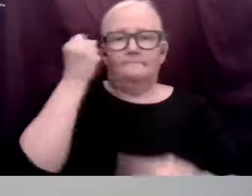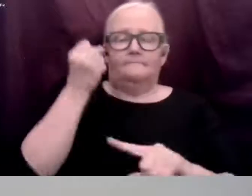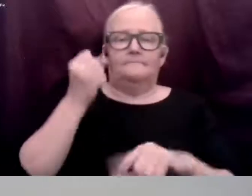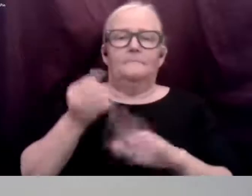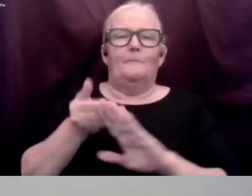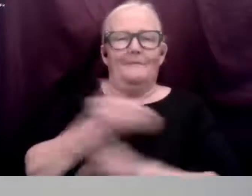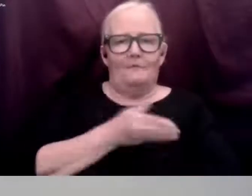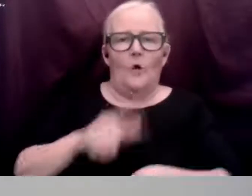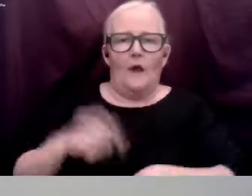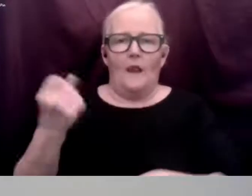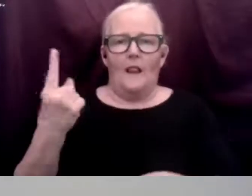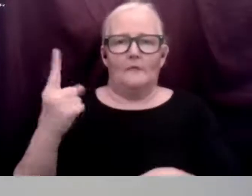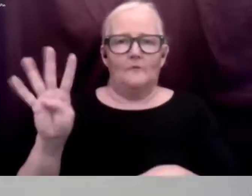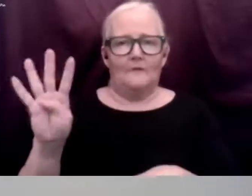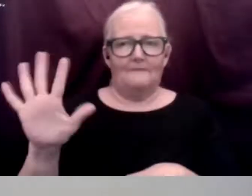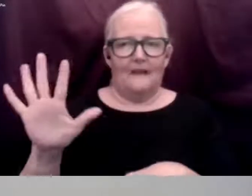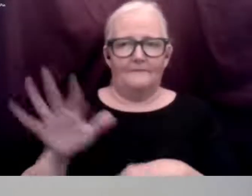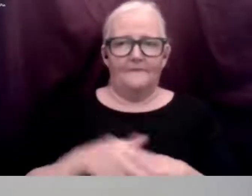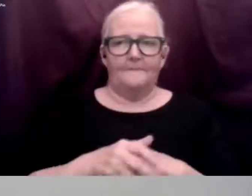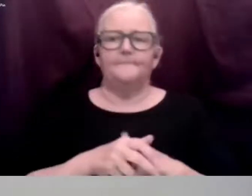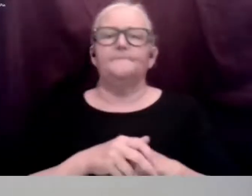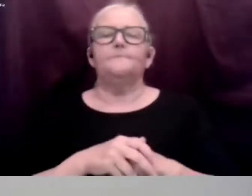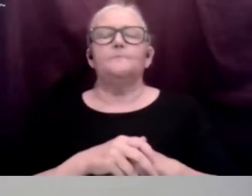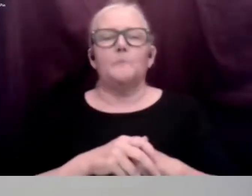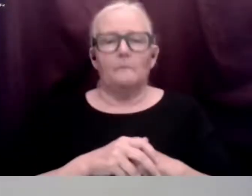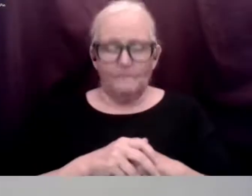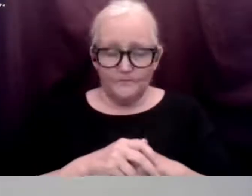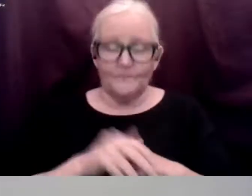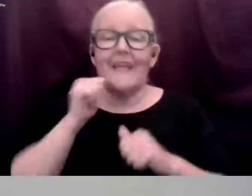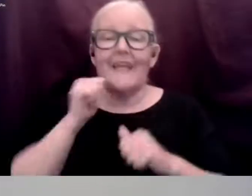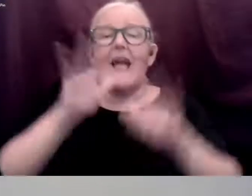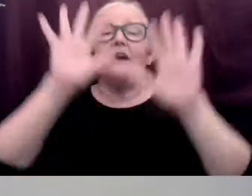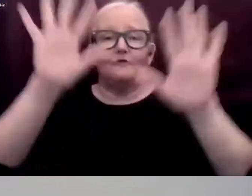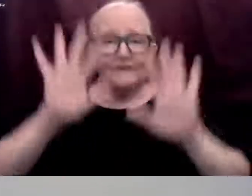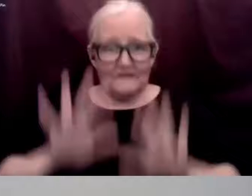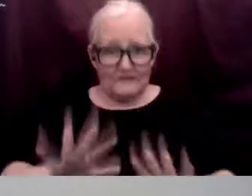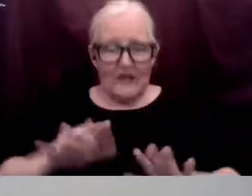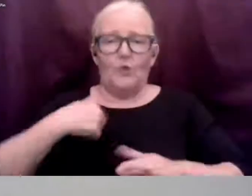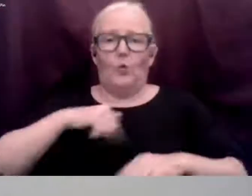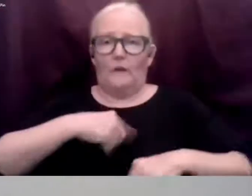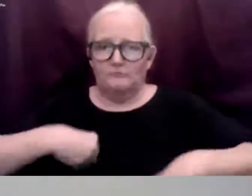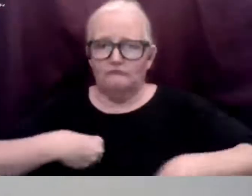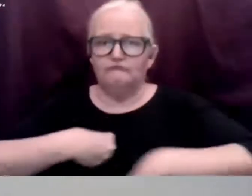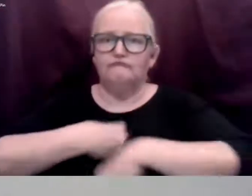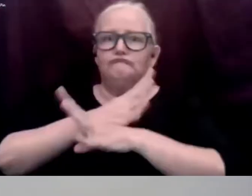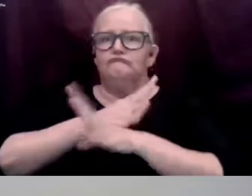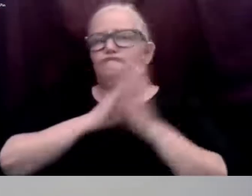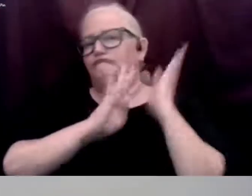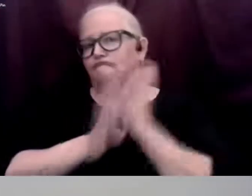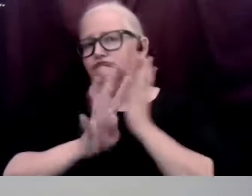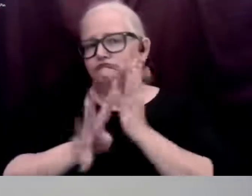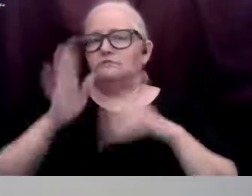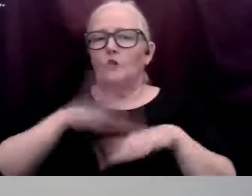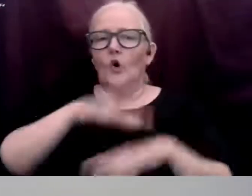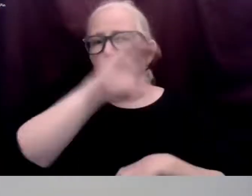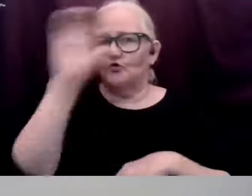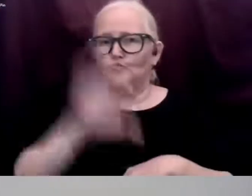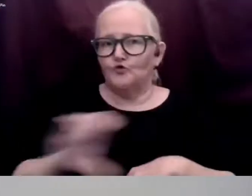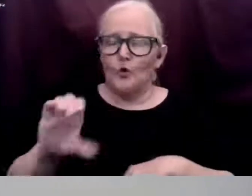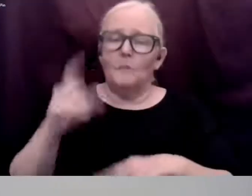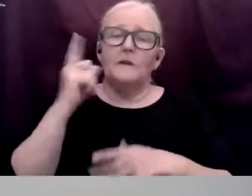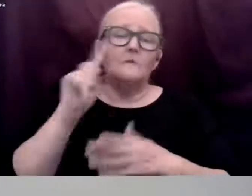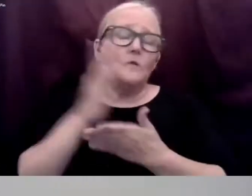Each Sunday, we broadcast this service live on Zoom for those who are not able to join us in